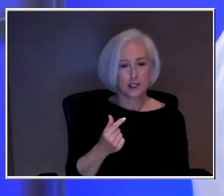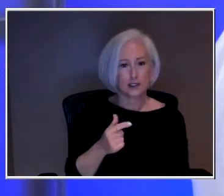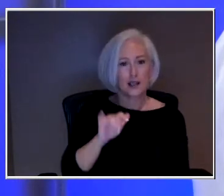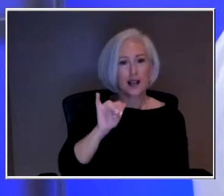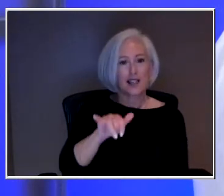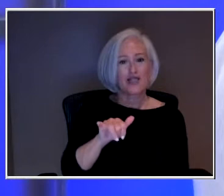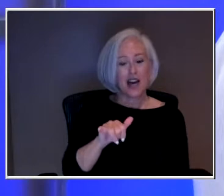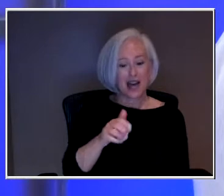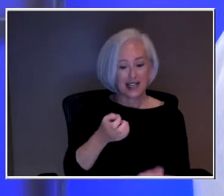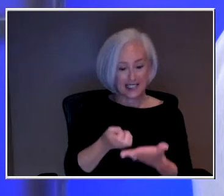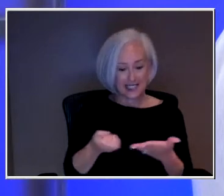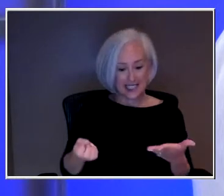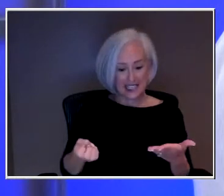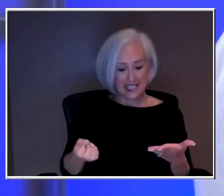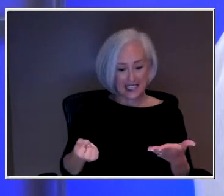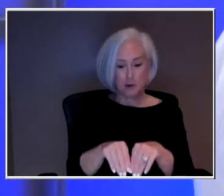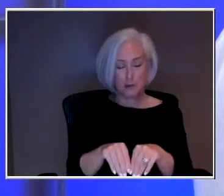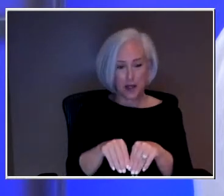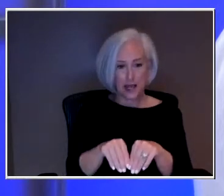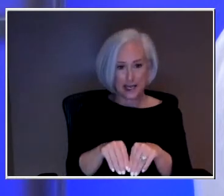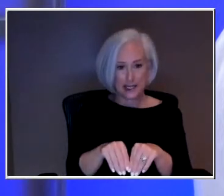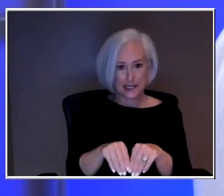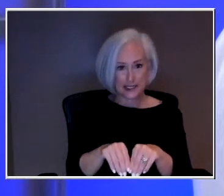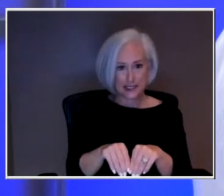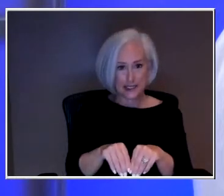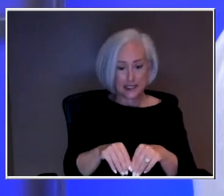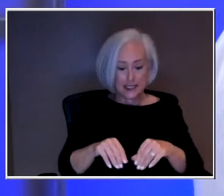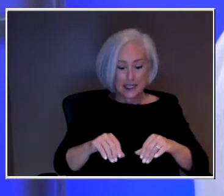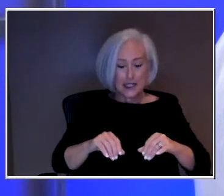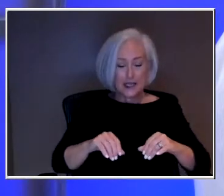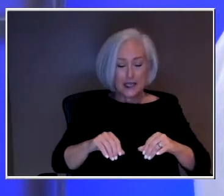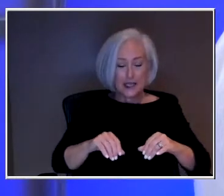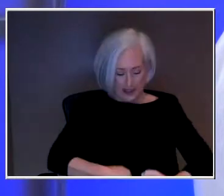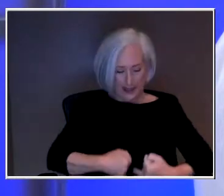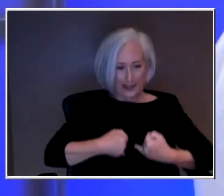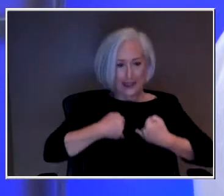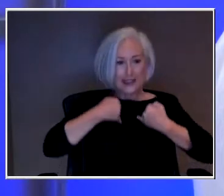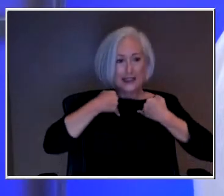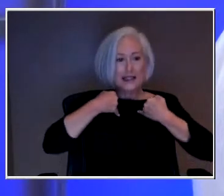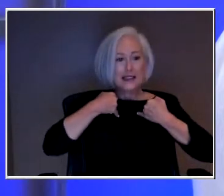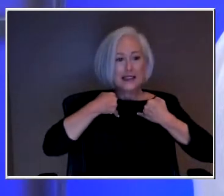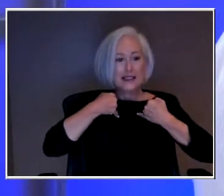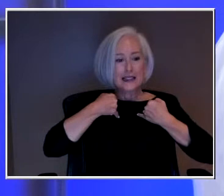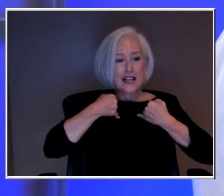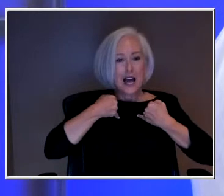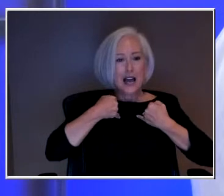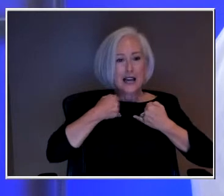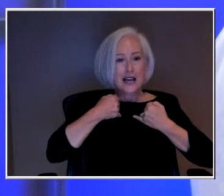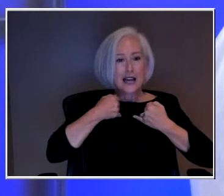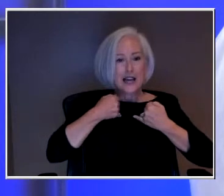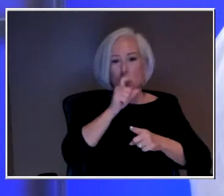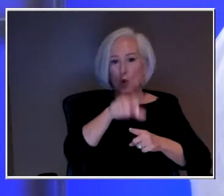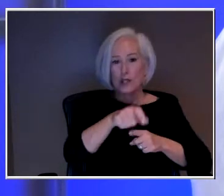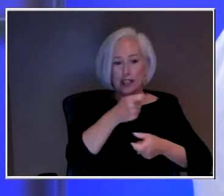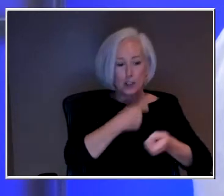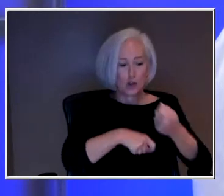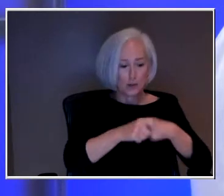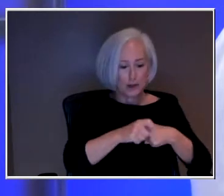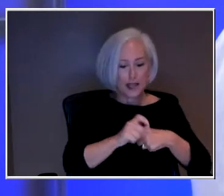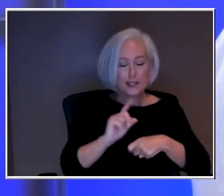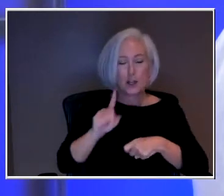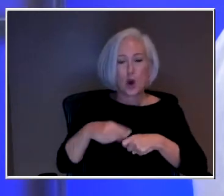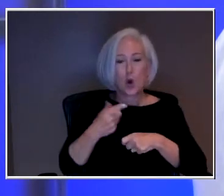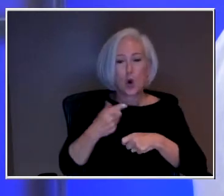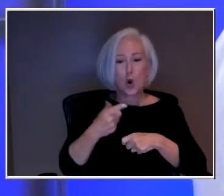the leads that are sitting on top of the spinal cord themselves don't really need to be replaced. It's the actual battery. And so one of